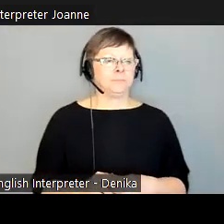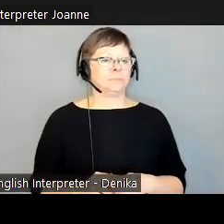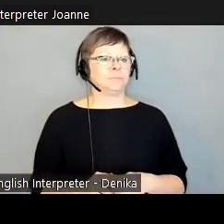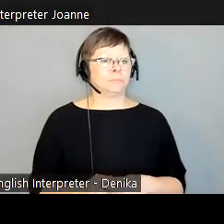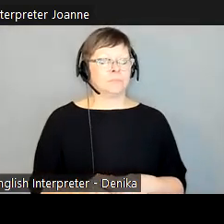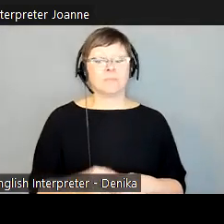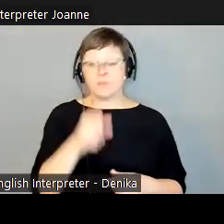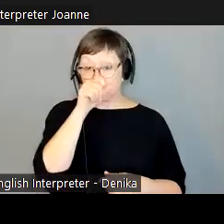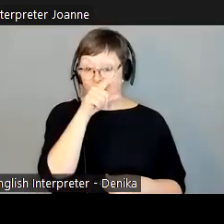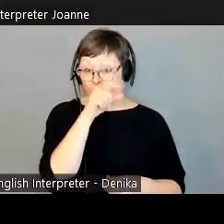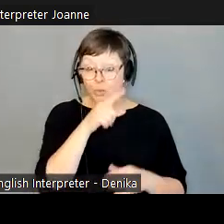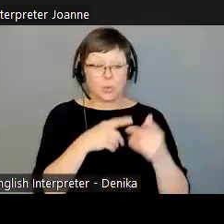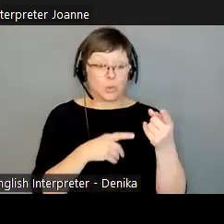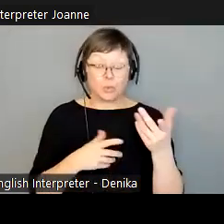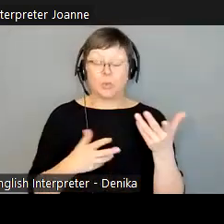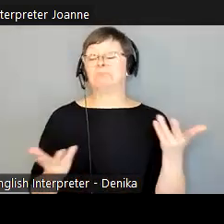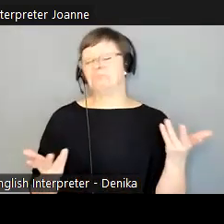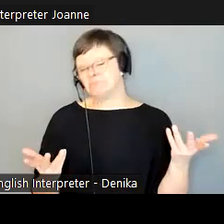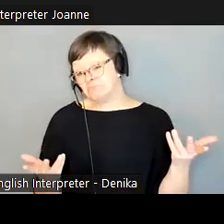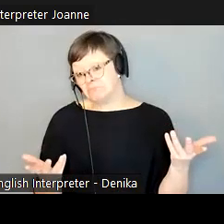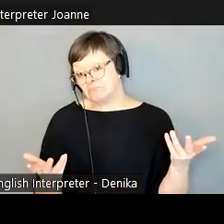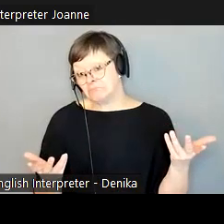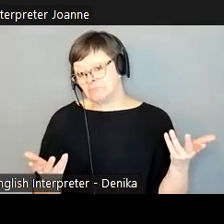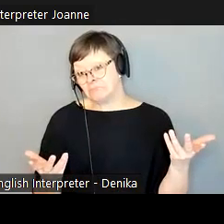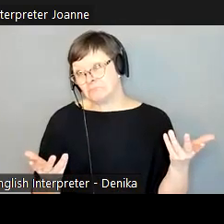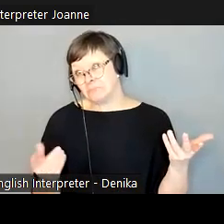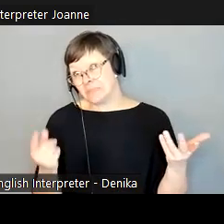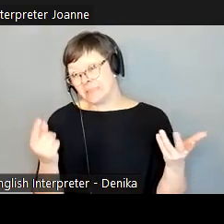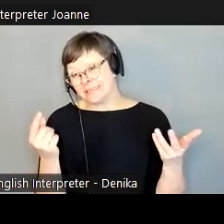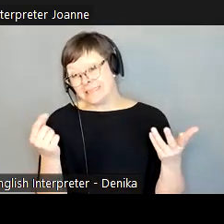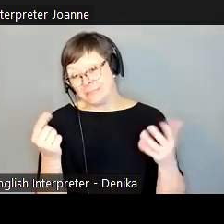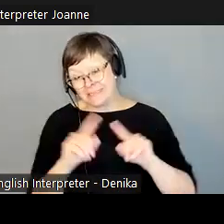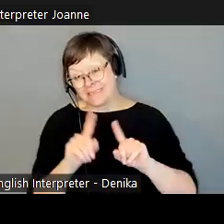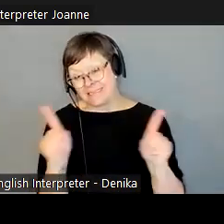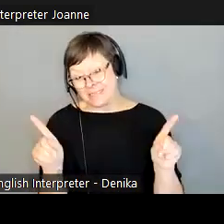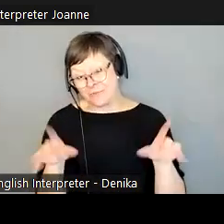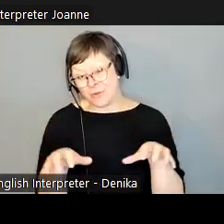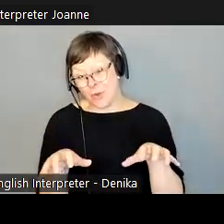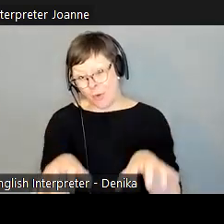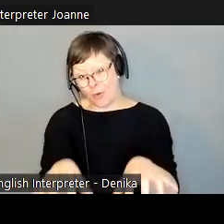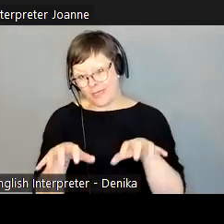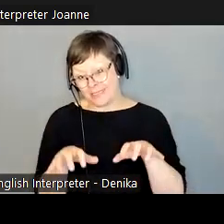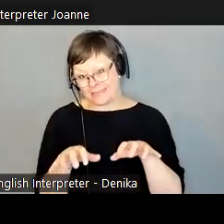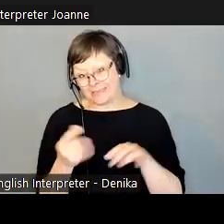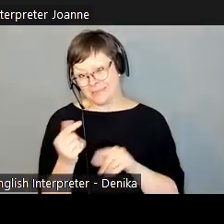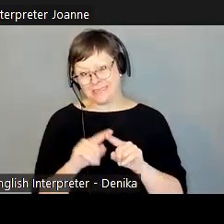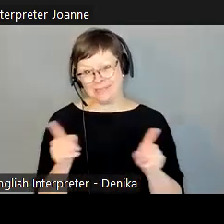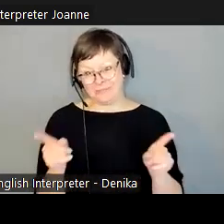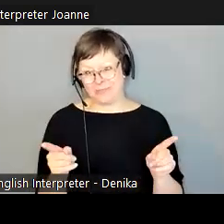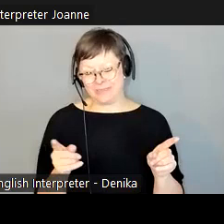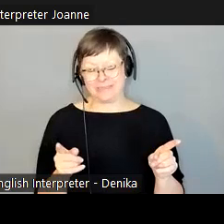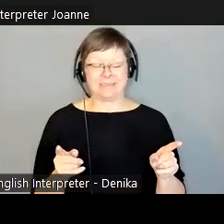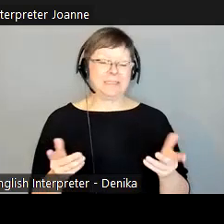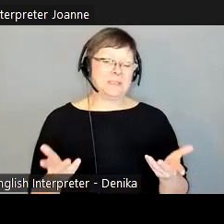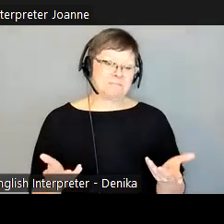For Twitter, it's sort of a different audience for Twitter. I find specifically in our area,